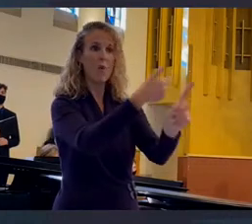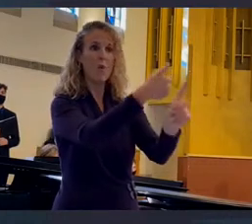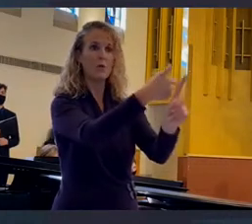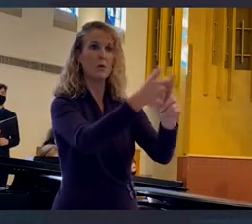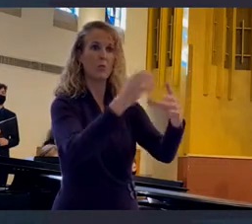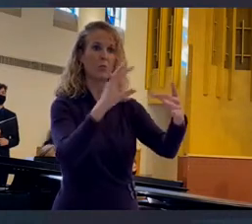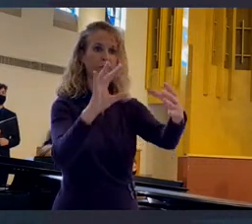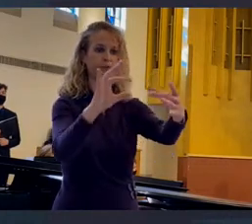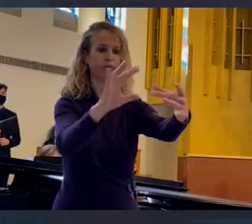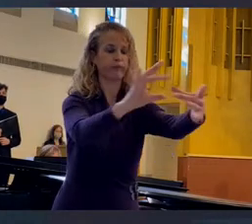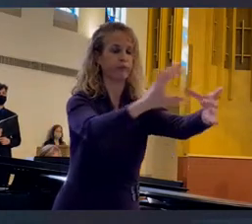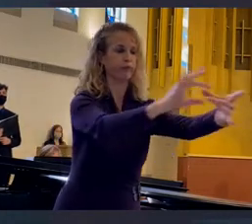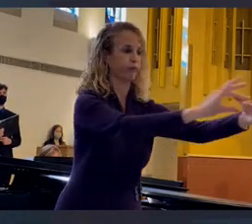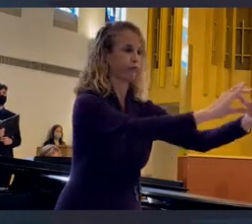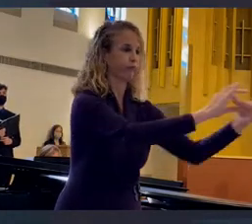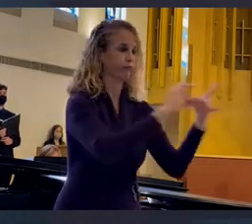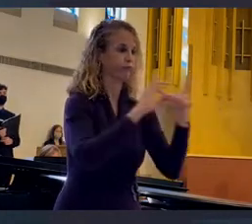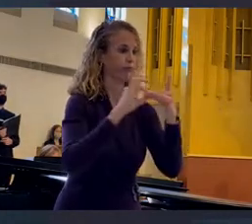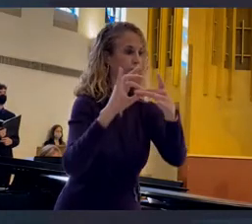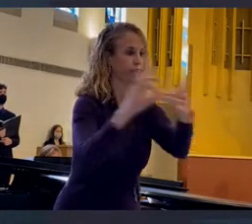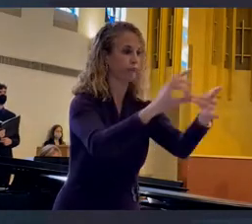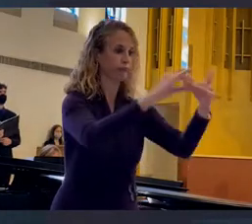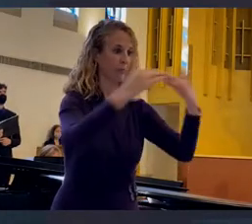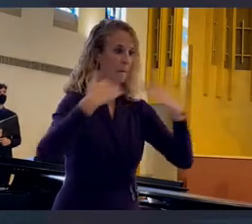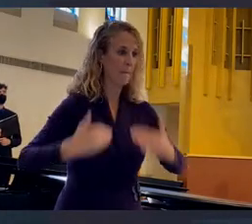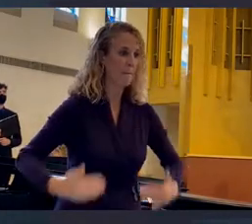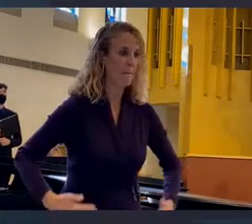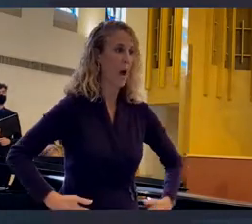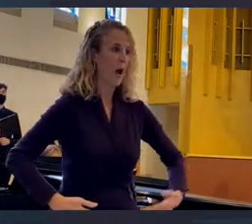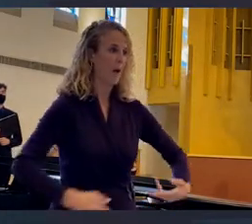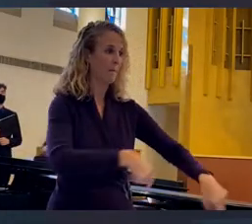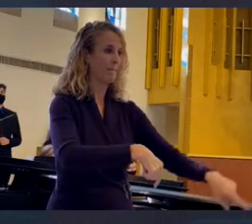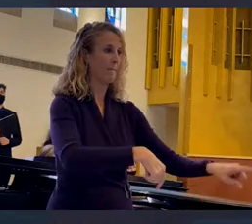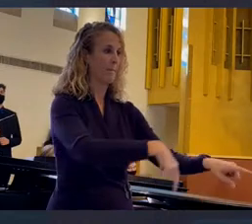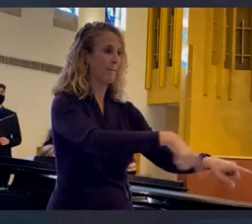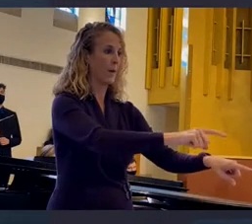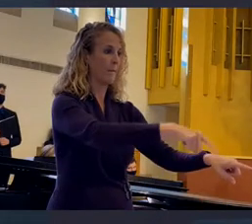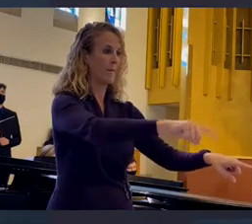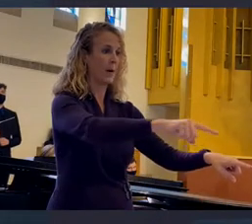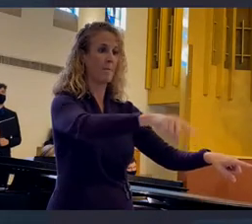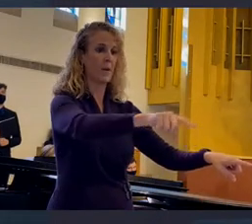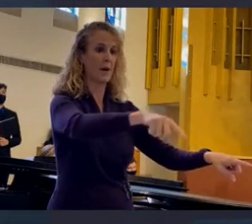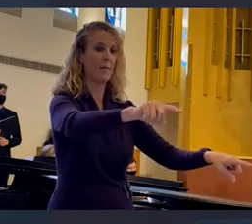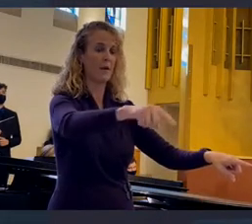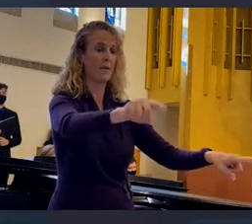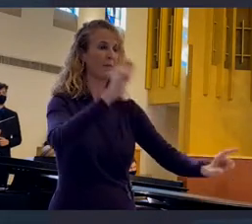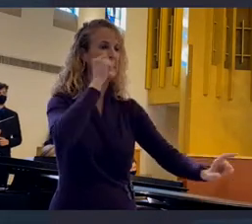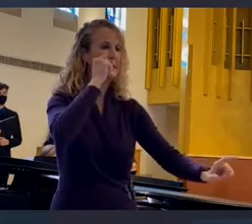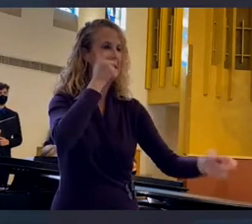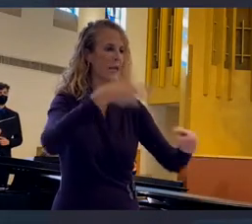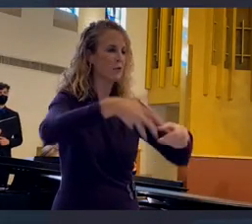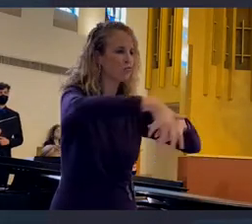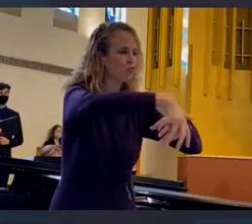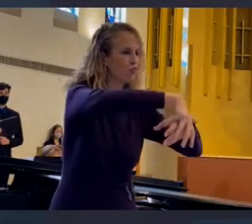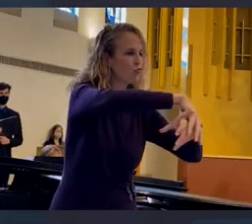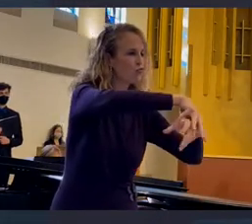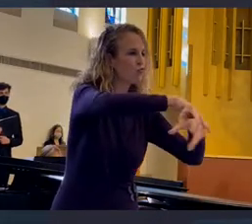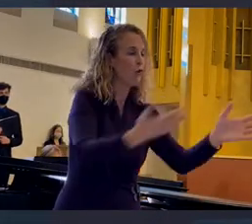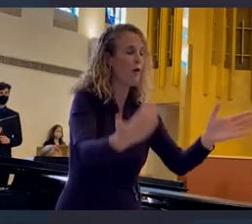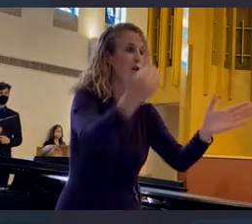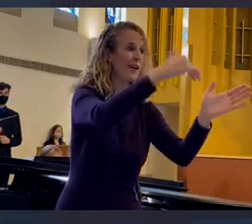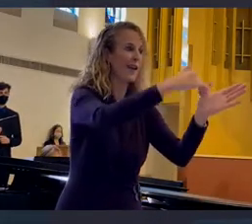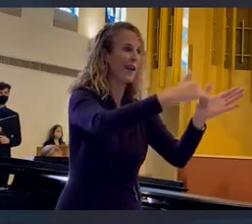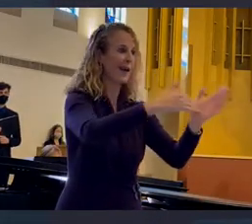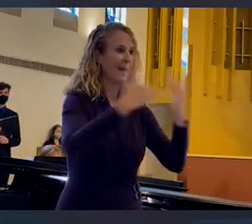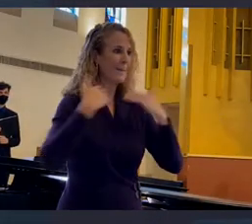came together, bone to matching bone. I looked, and there were sinews on them, and flesh had grown, and skin had formed